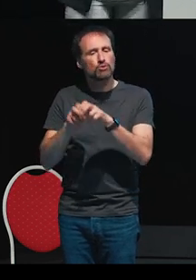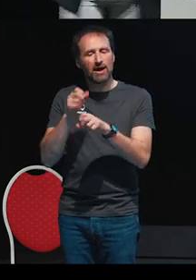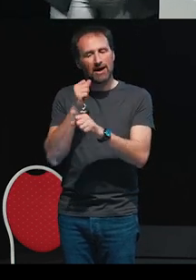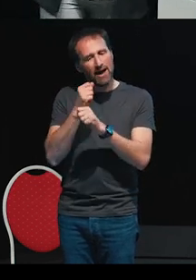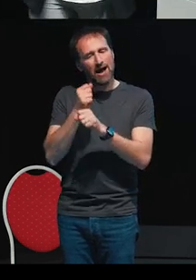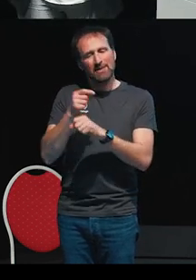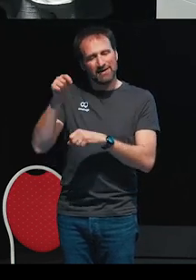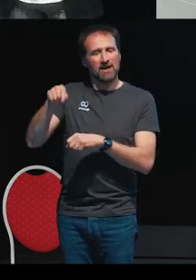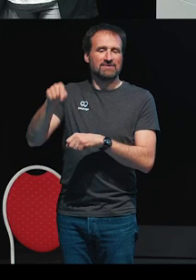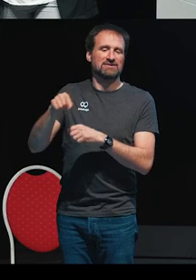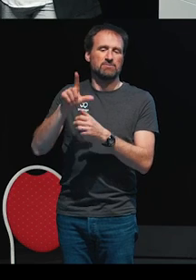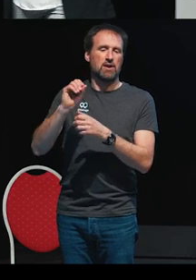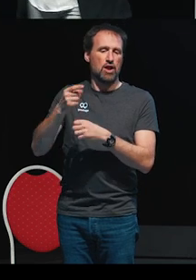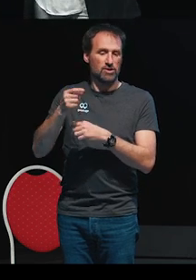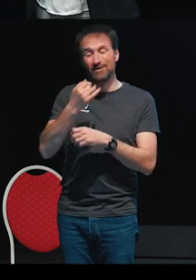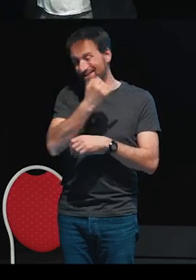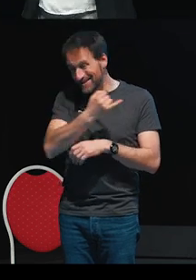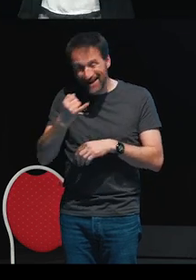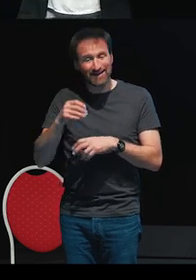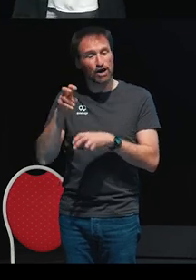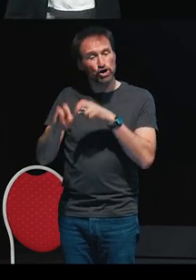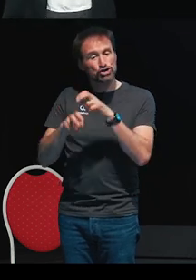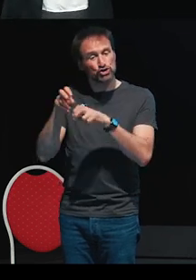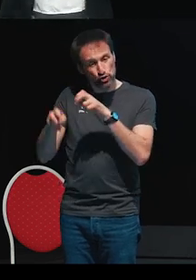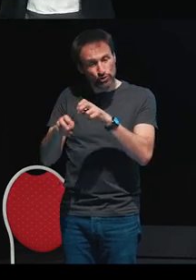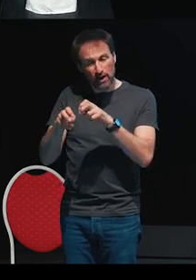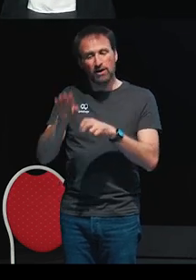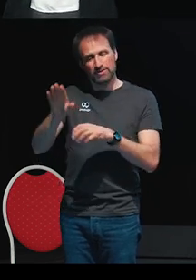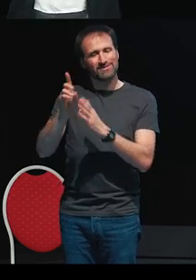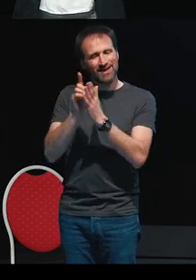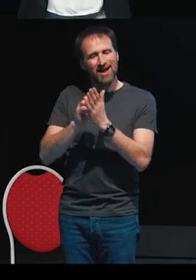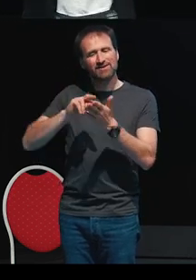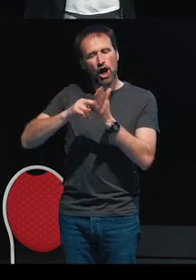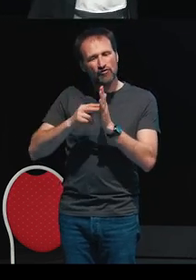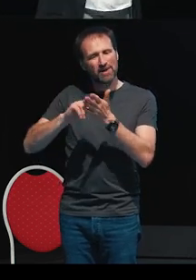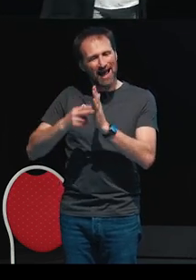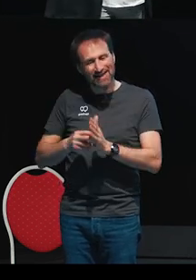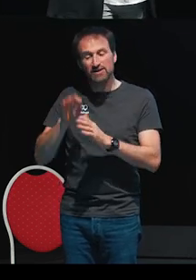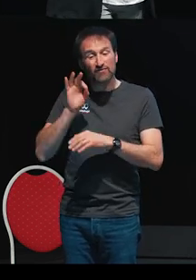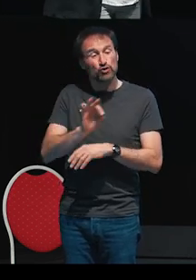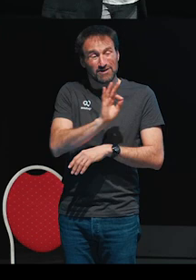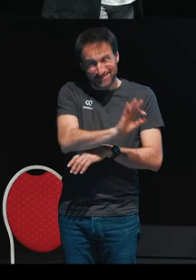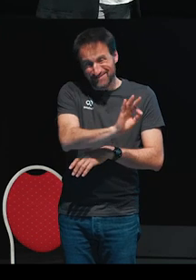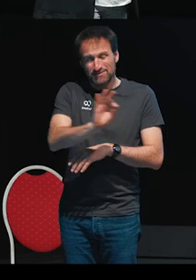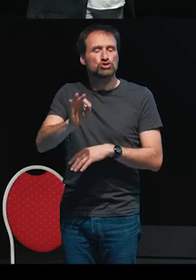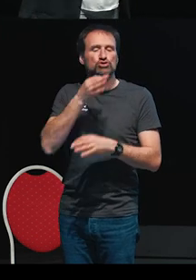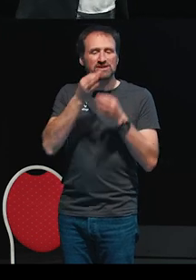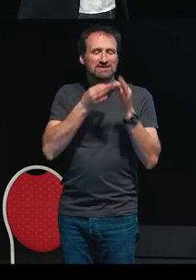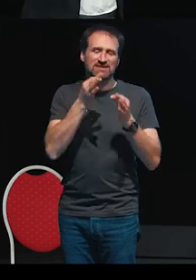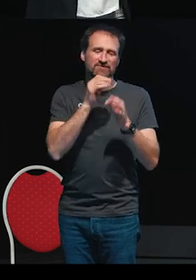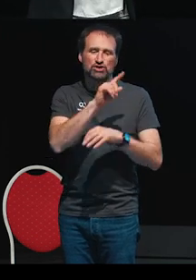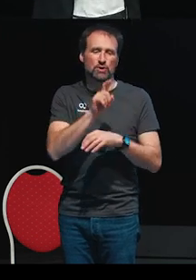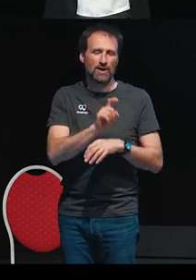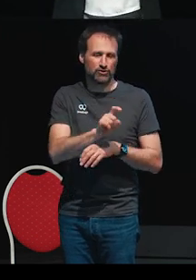consumer is preparing the data for its specific query that it needs to serve.